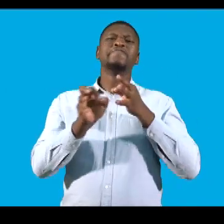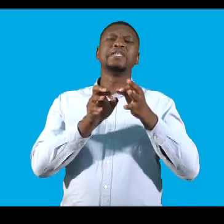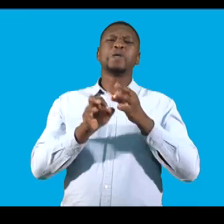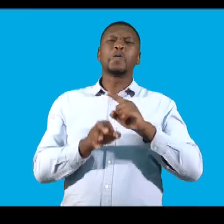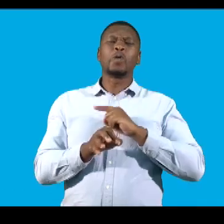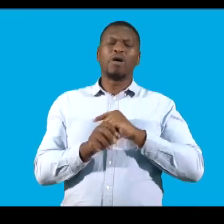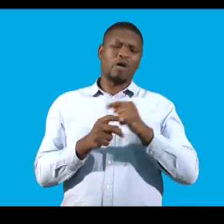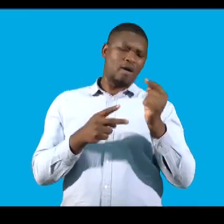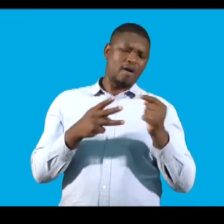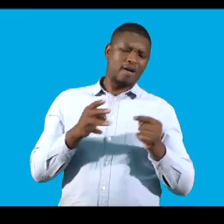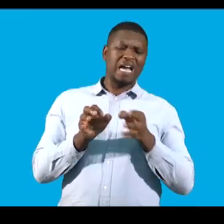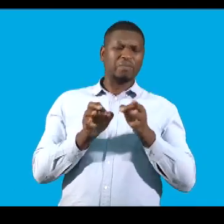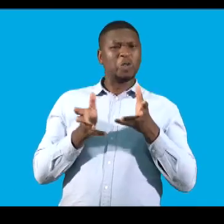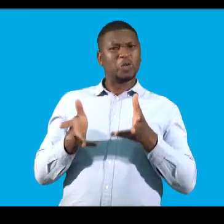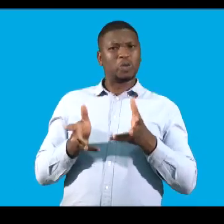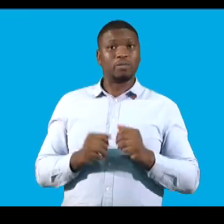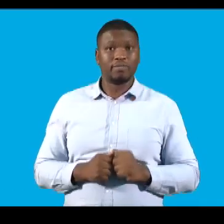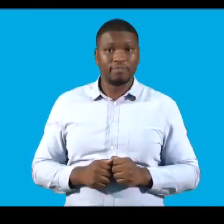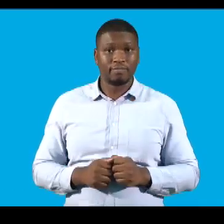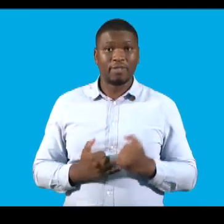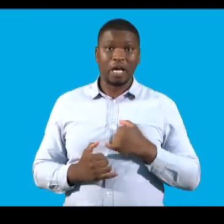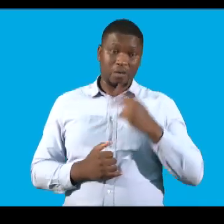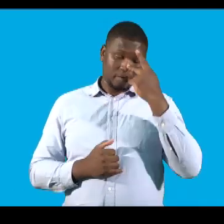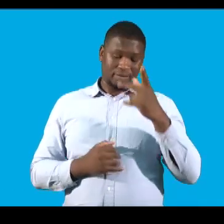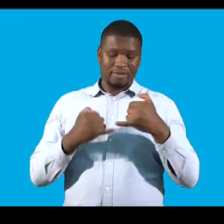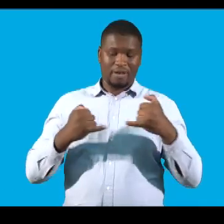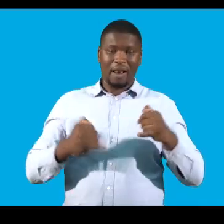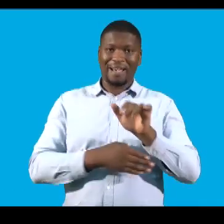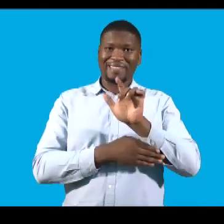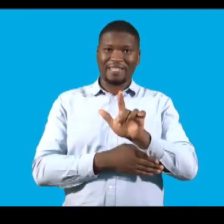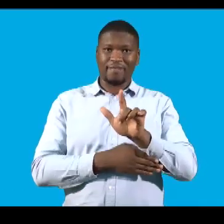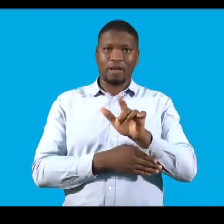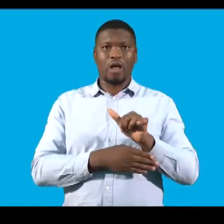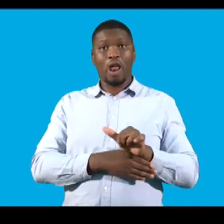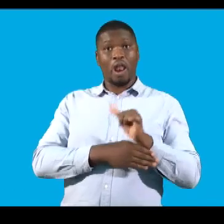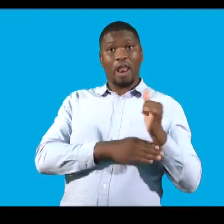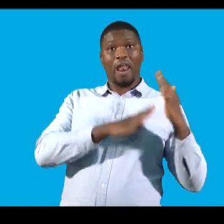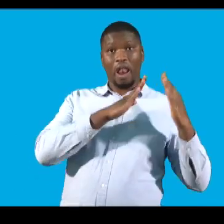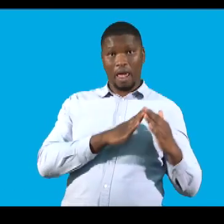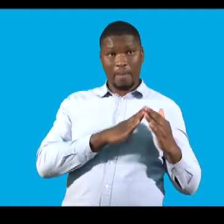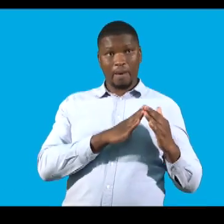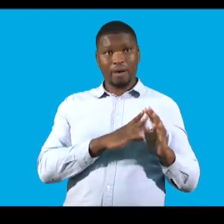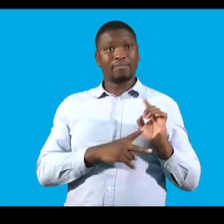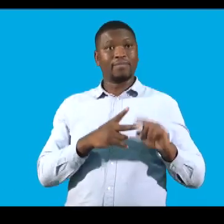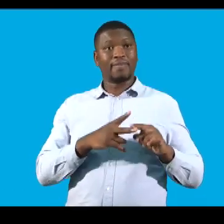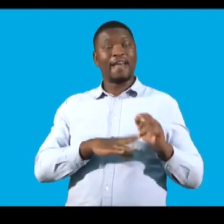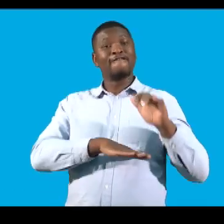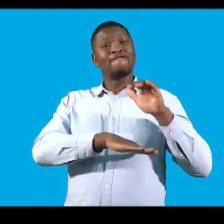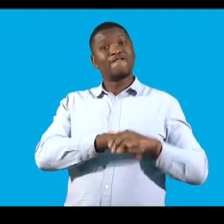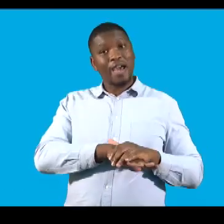are described in this manner. So let's look at line 7. Neighbor, friend, and